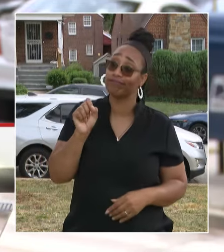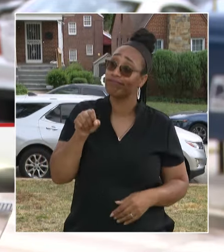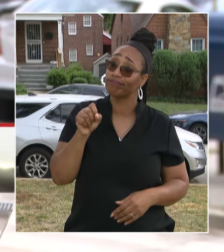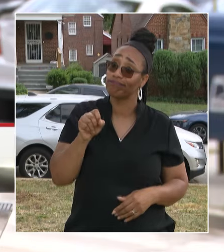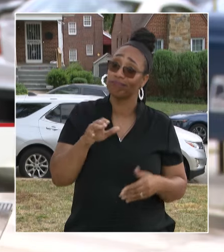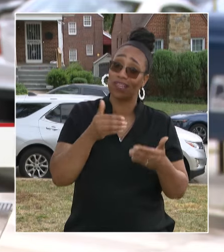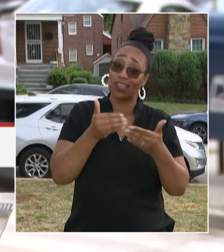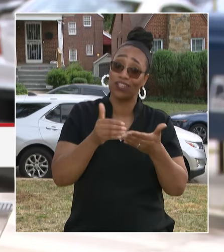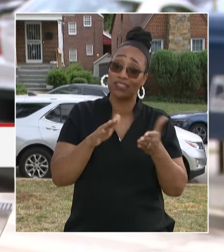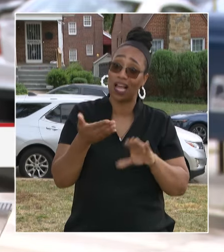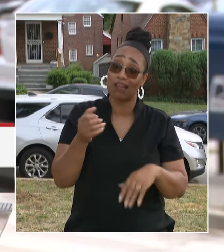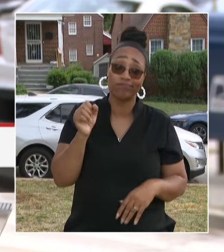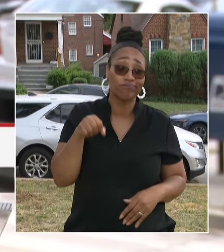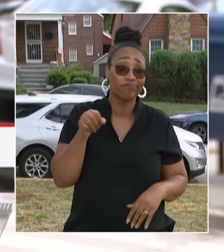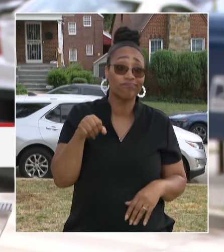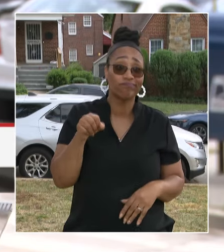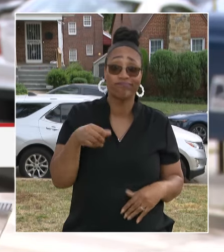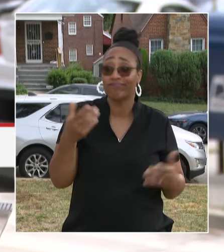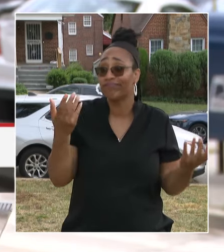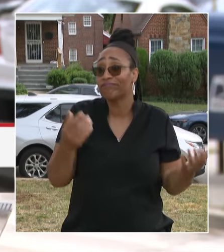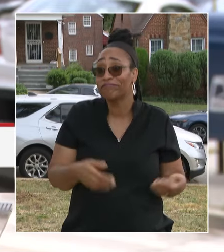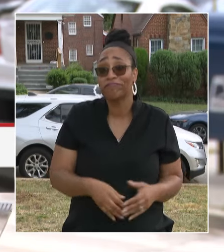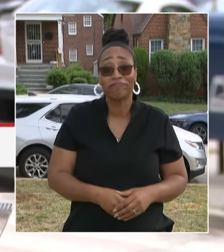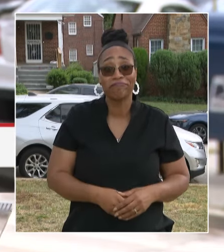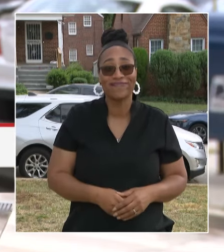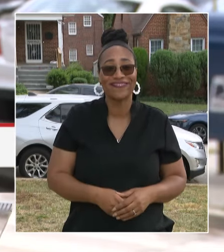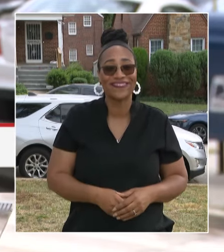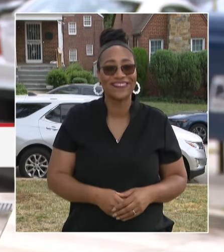The funny part about it is,